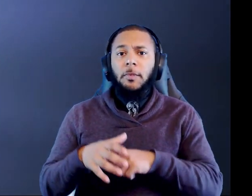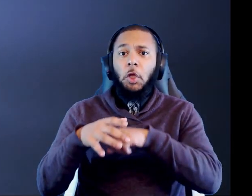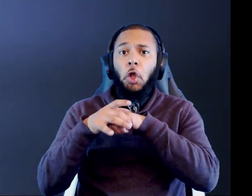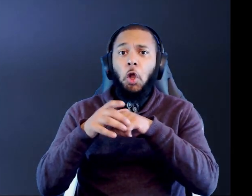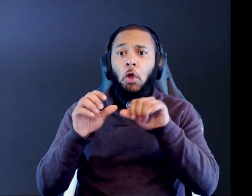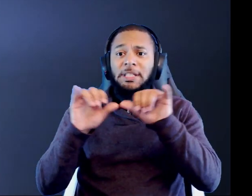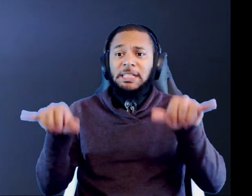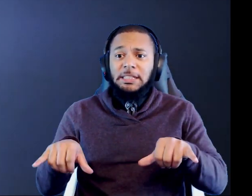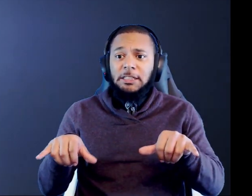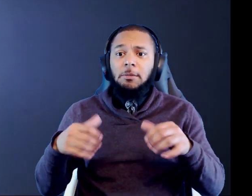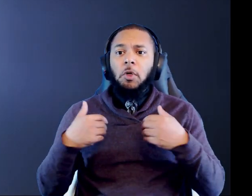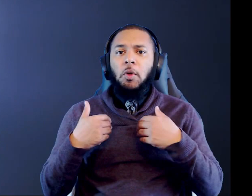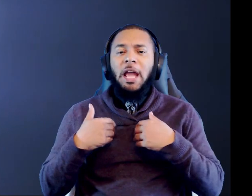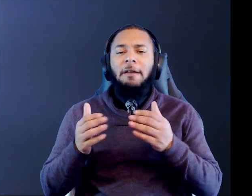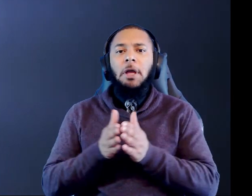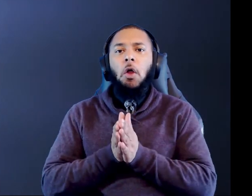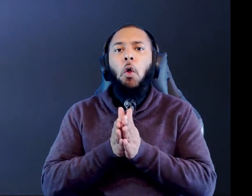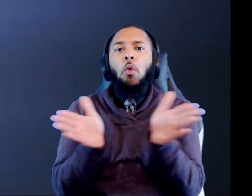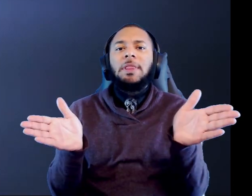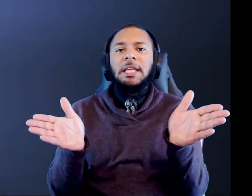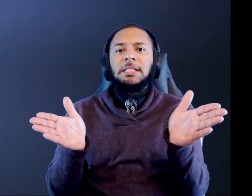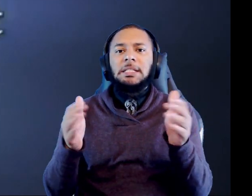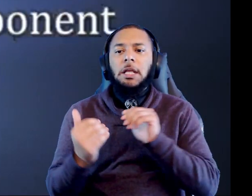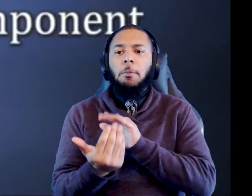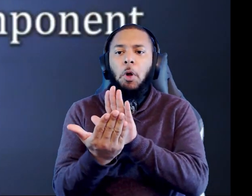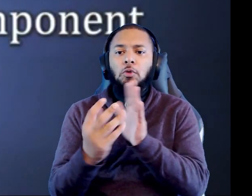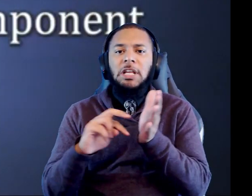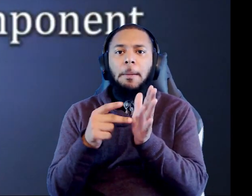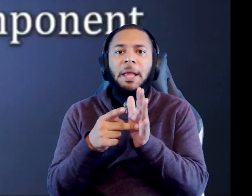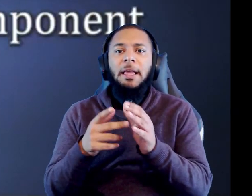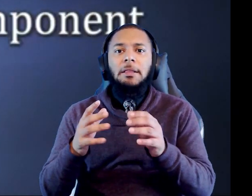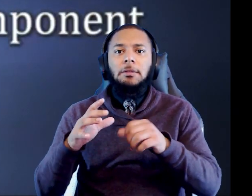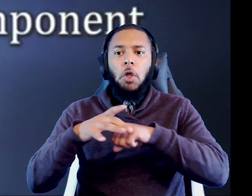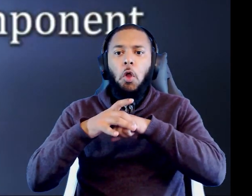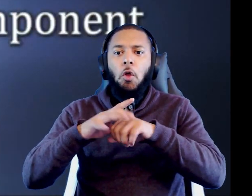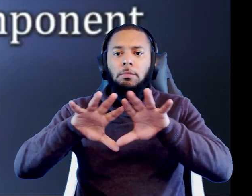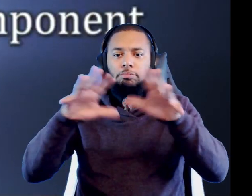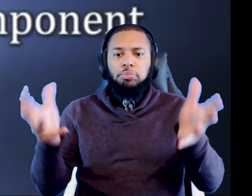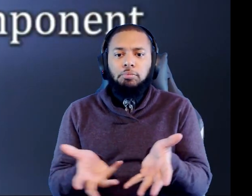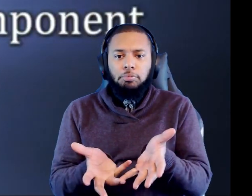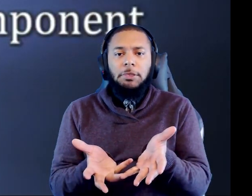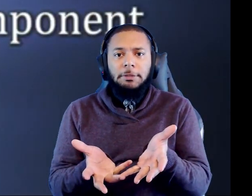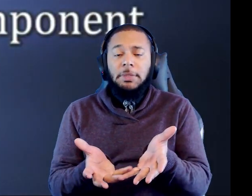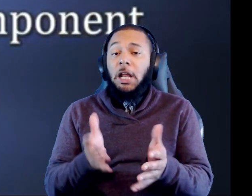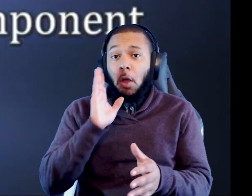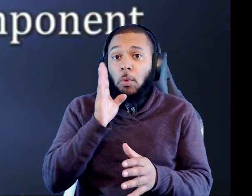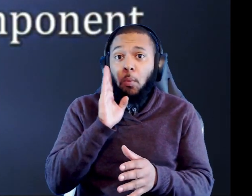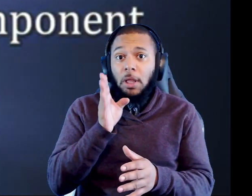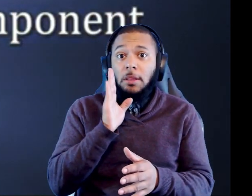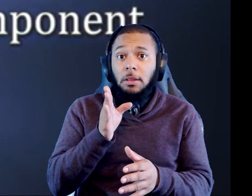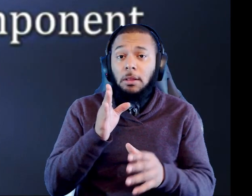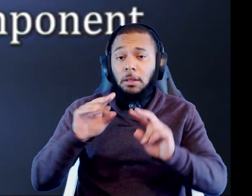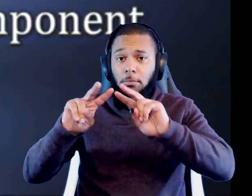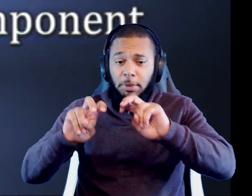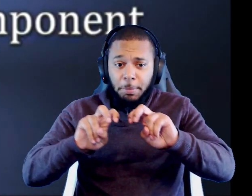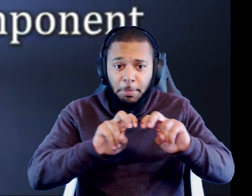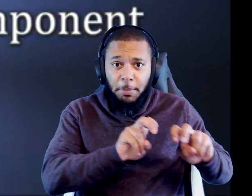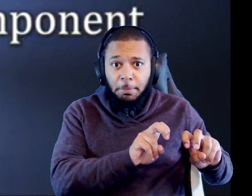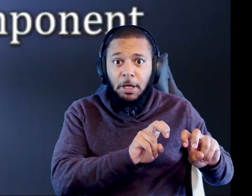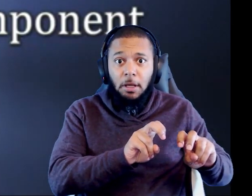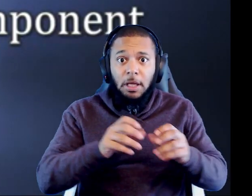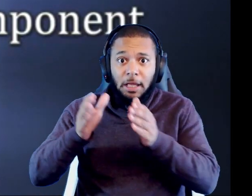systems, we take a holistic approach, which what that means is we look at the whole. Now we will break down and look at some of the